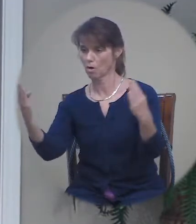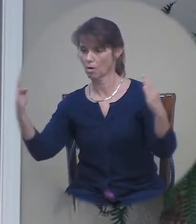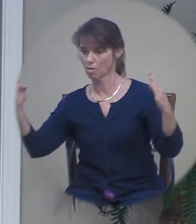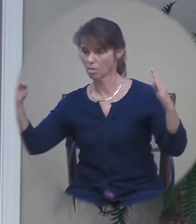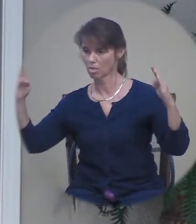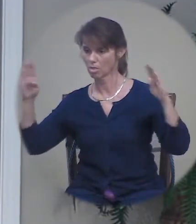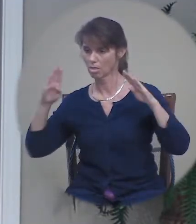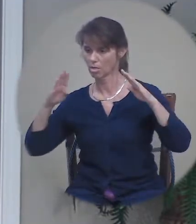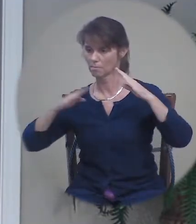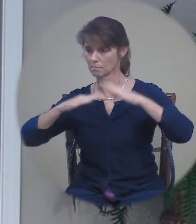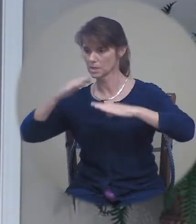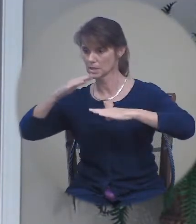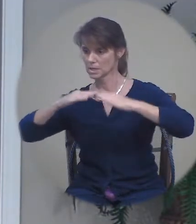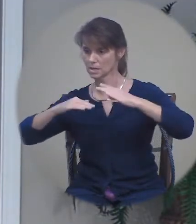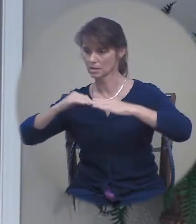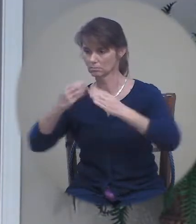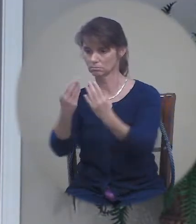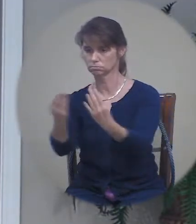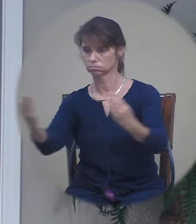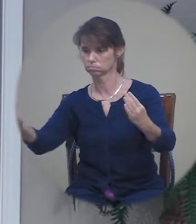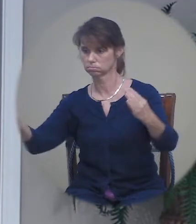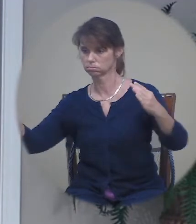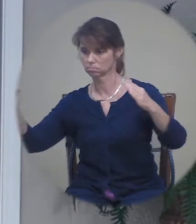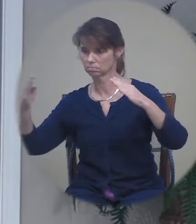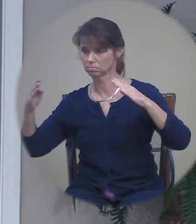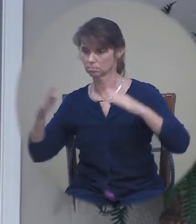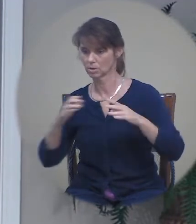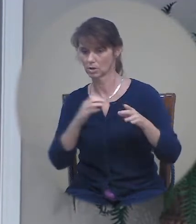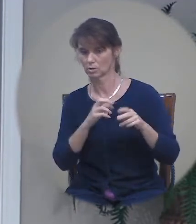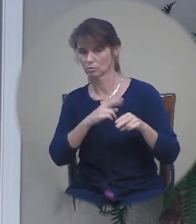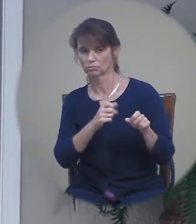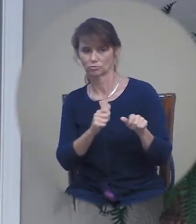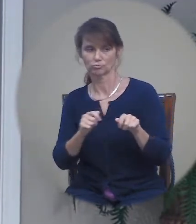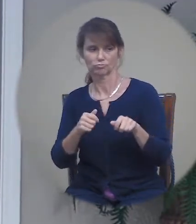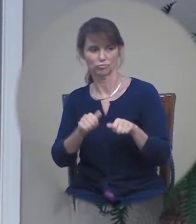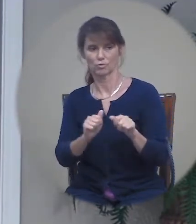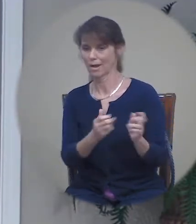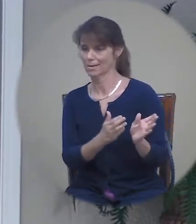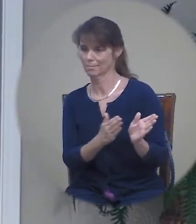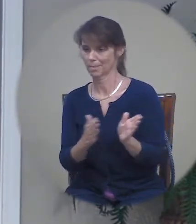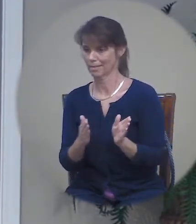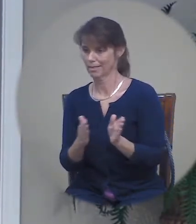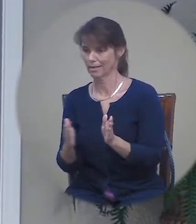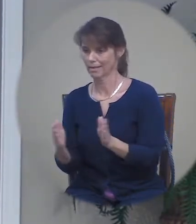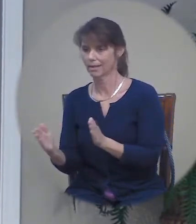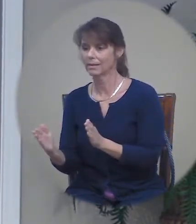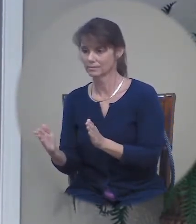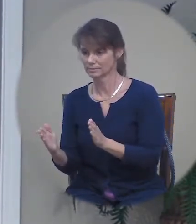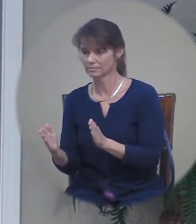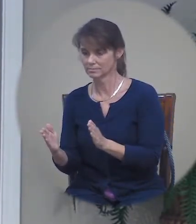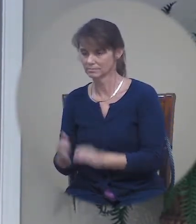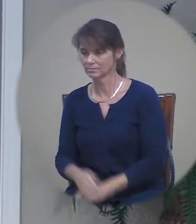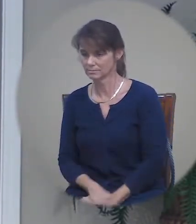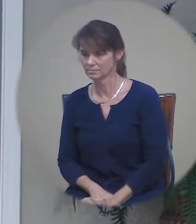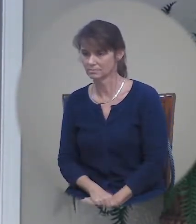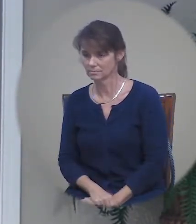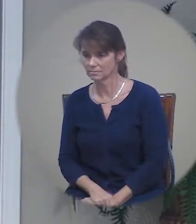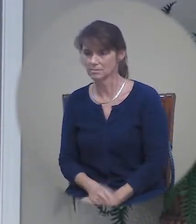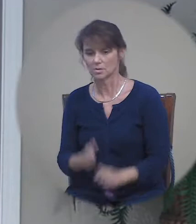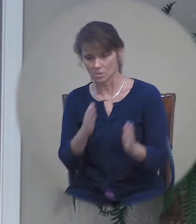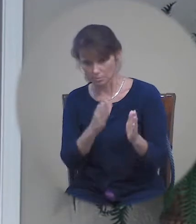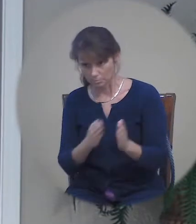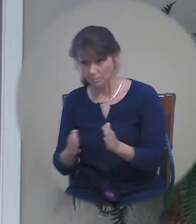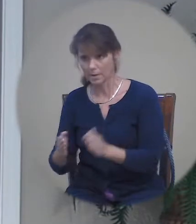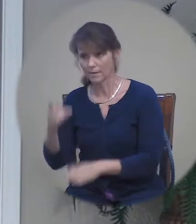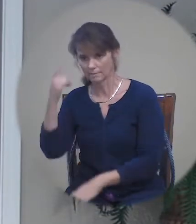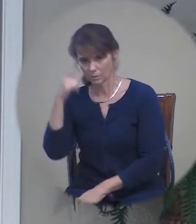he tried to buy or try to appease Sennacherib with a monetary gift, but at the same time, he was preparing for